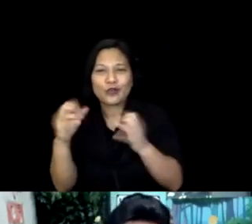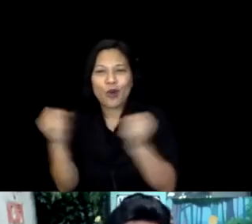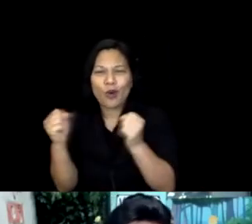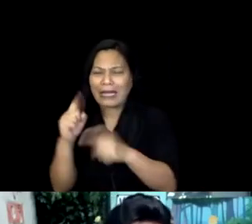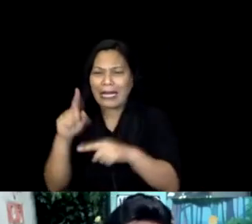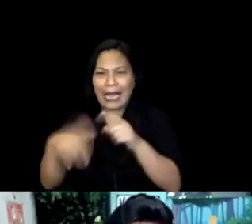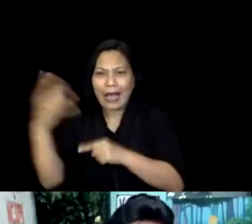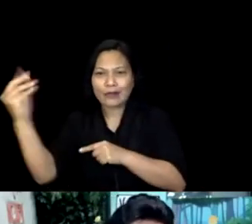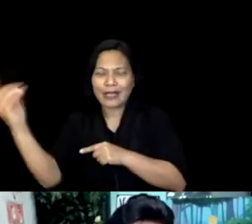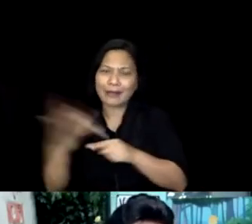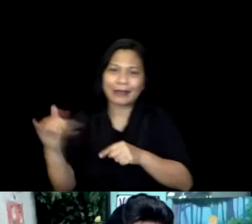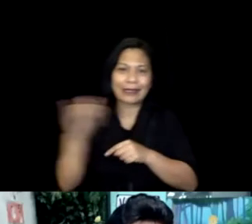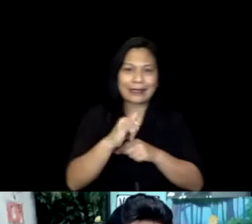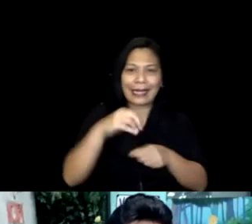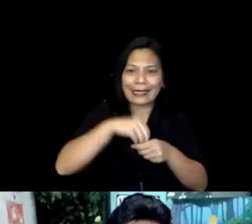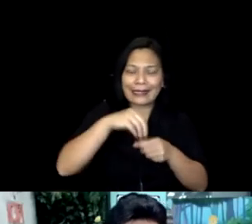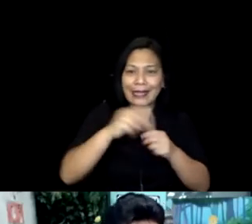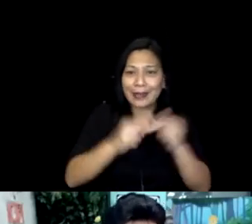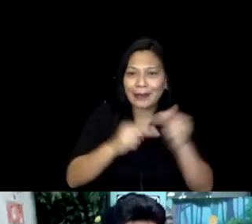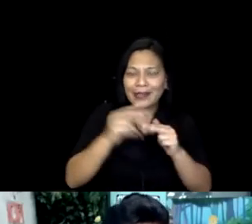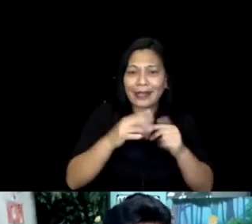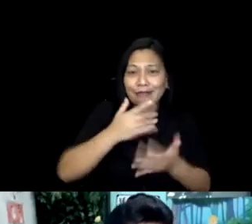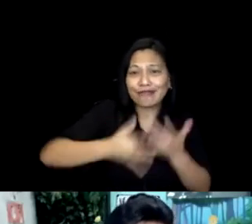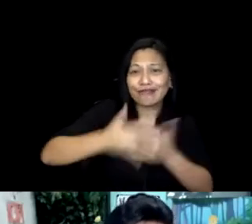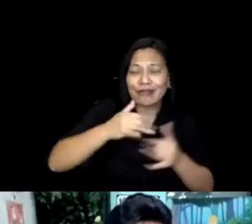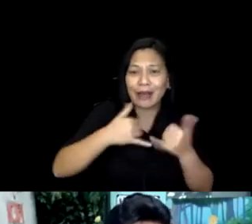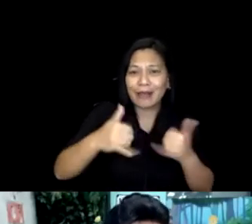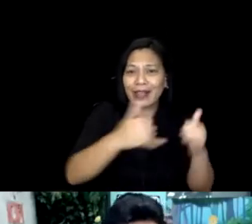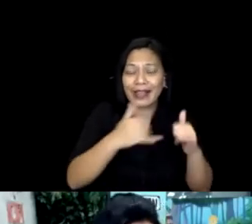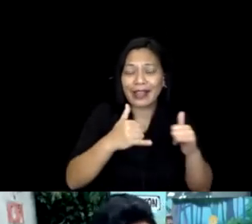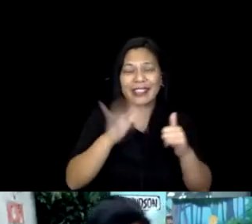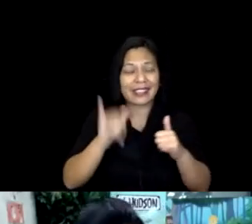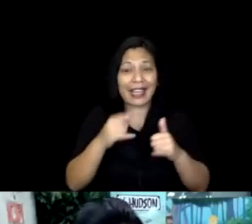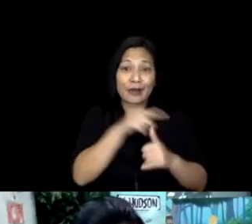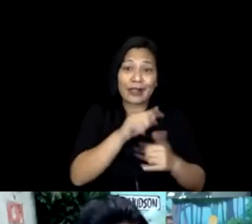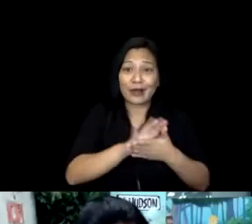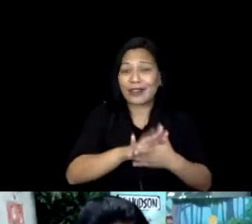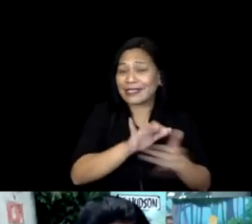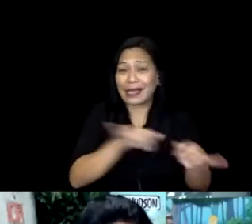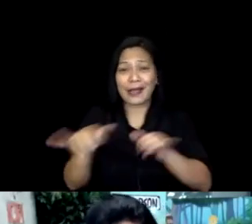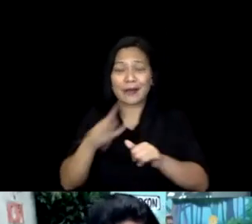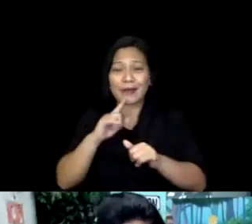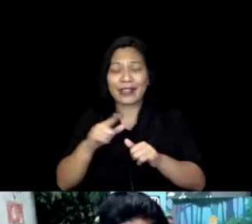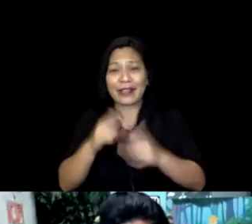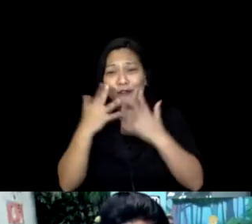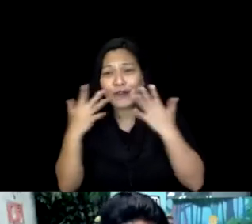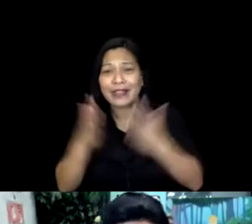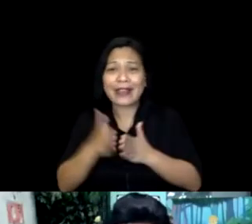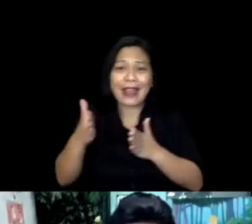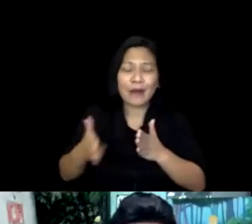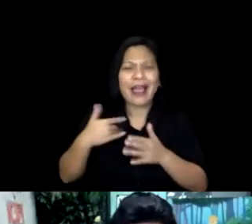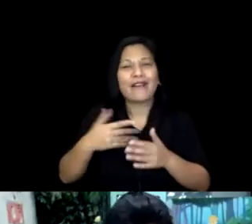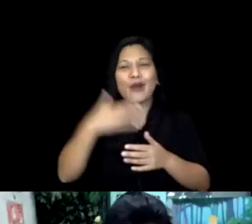that are used in the show as well, where the neighbors are very friendly. We have like an older lady called Mrs. Oldstein in the